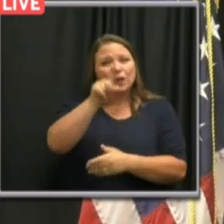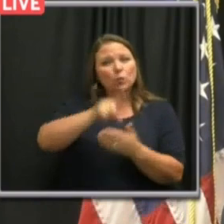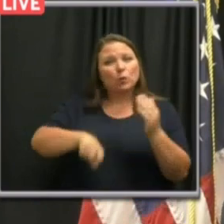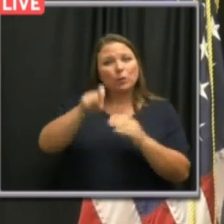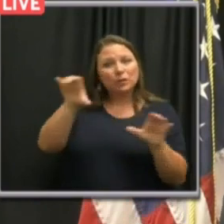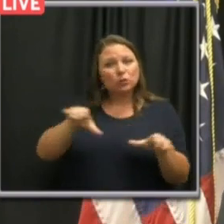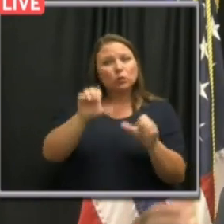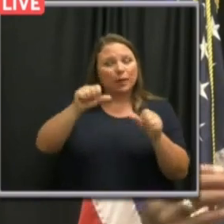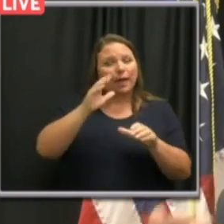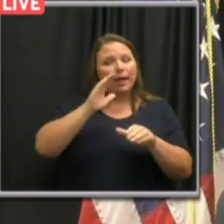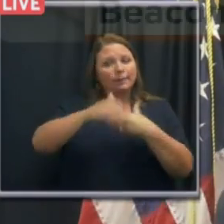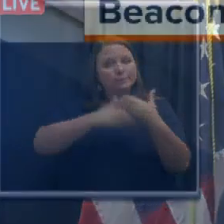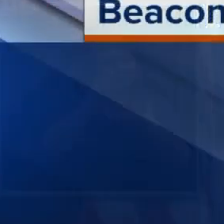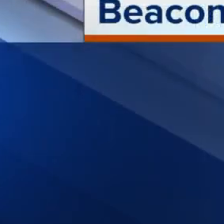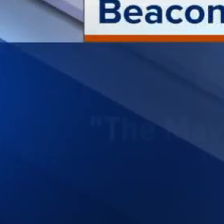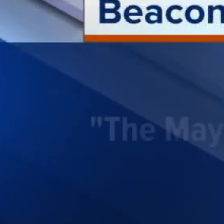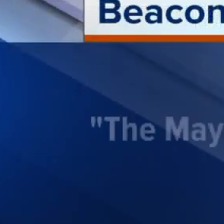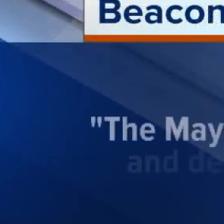forward.